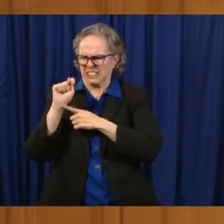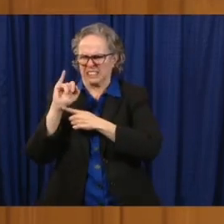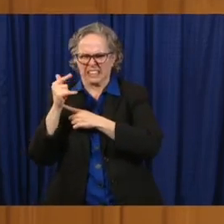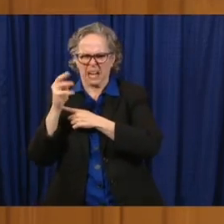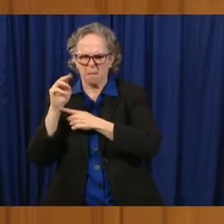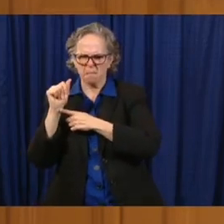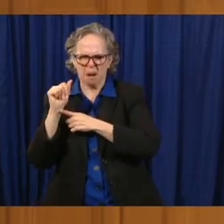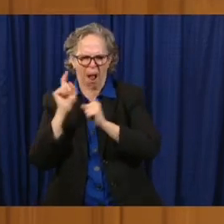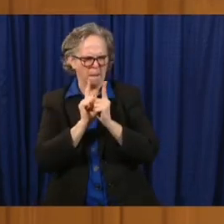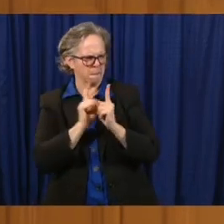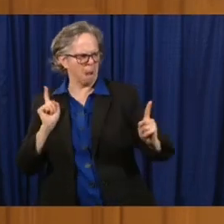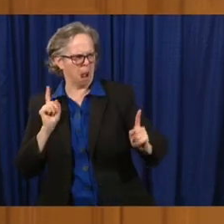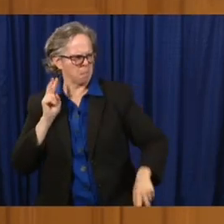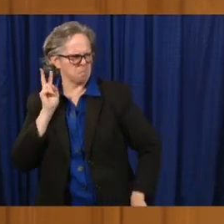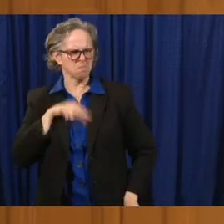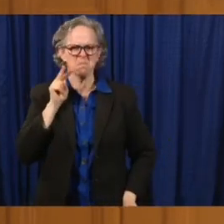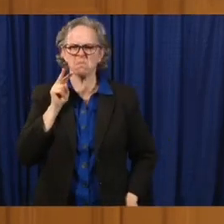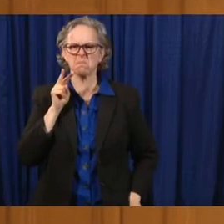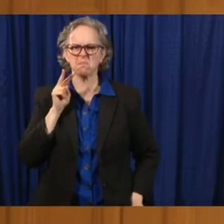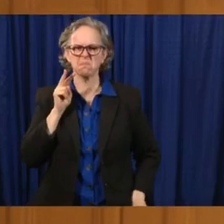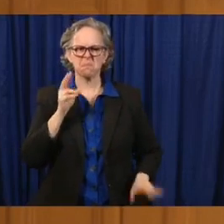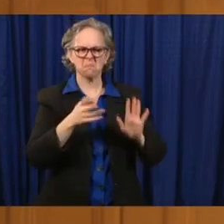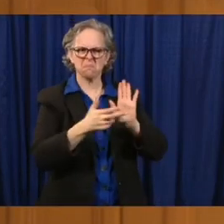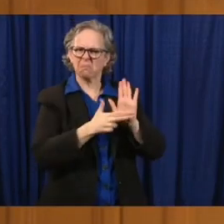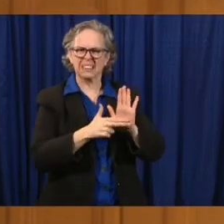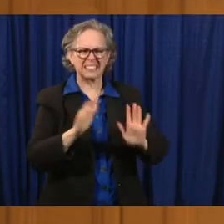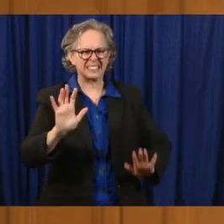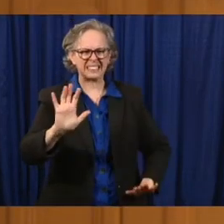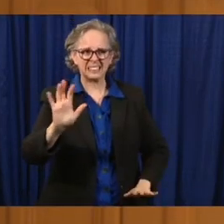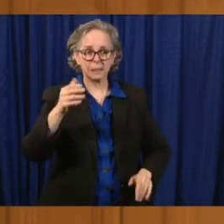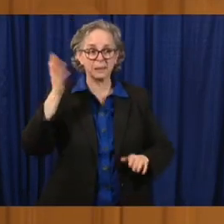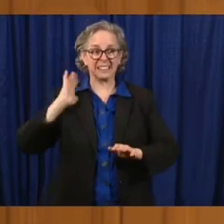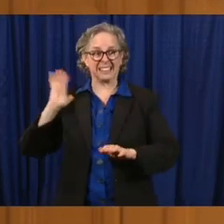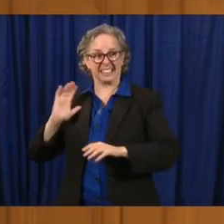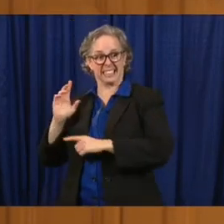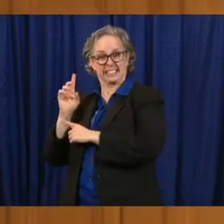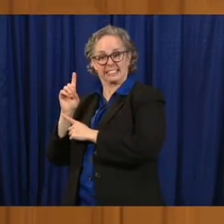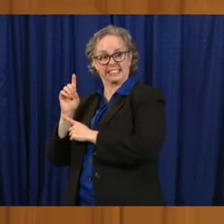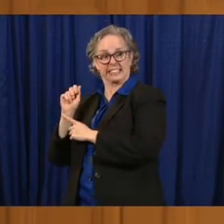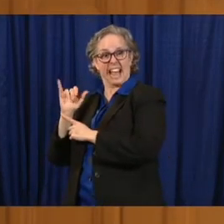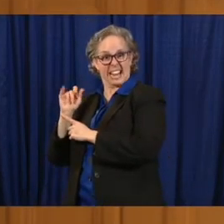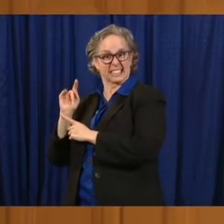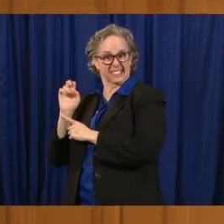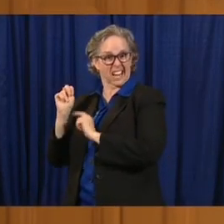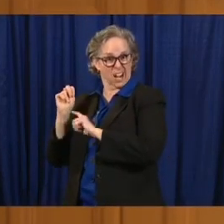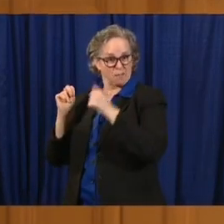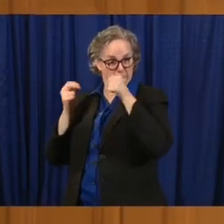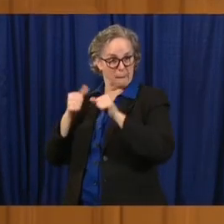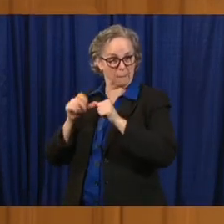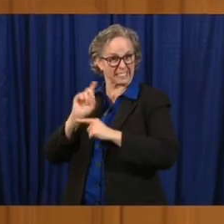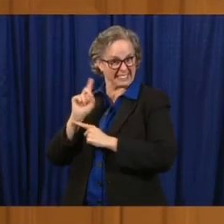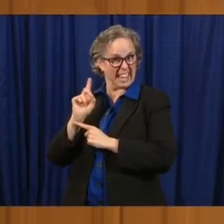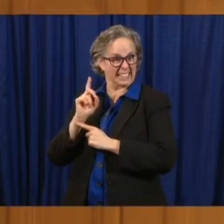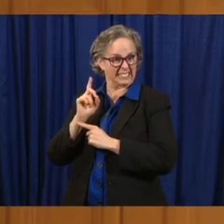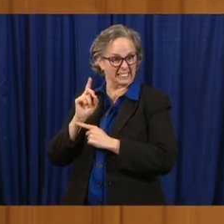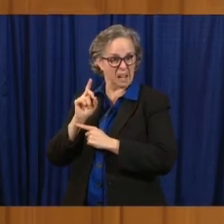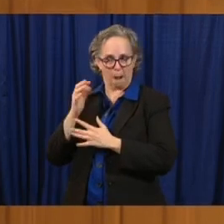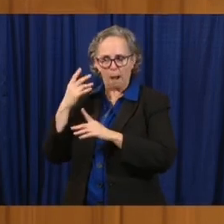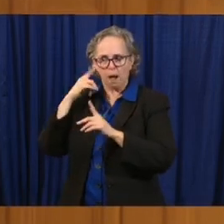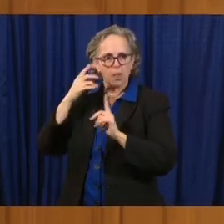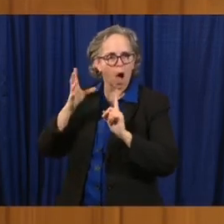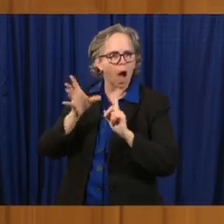nursing homes that had an outbreak in the Dayton area, we had food delivery trucks who wouldn't even drop off the pallets of food to